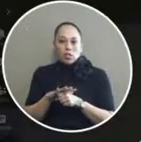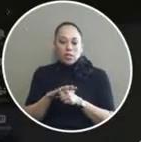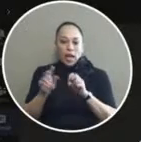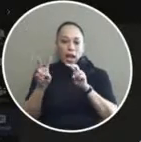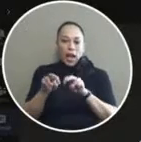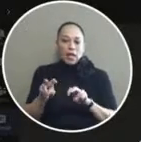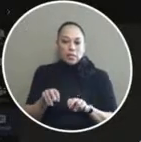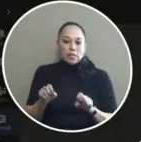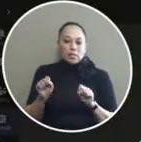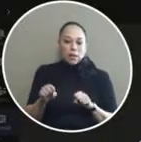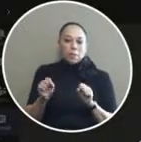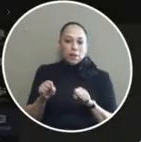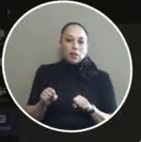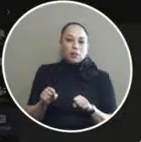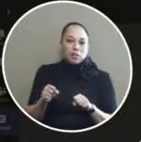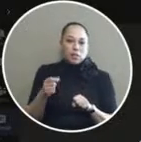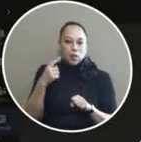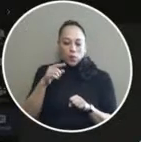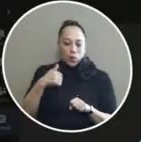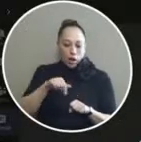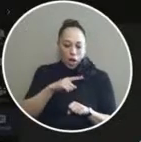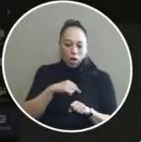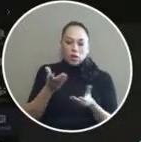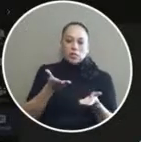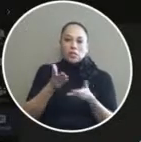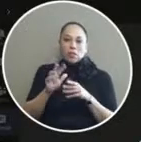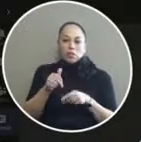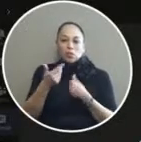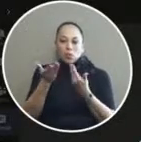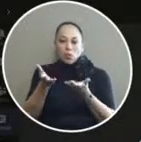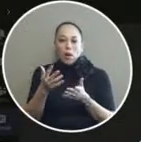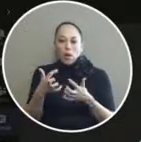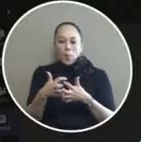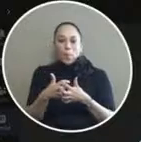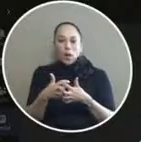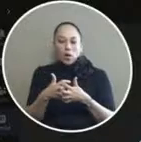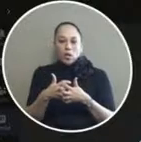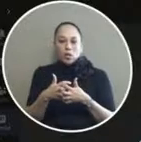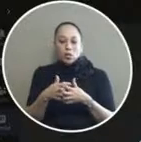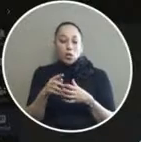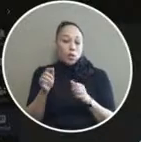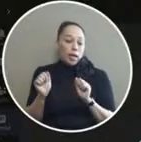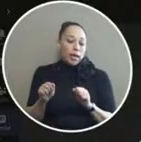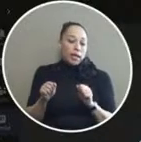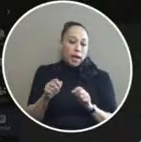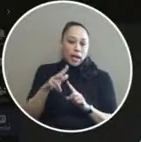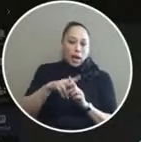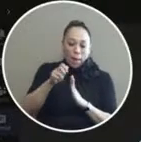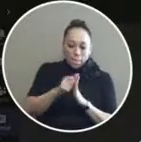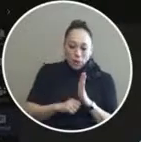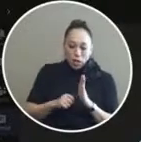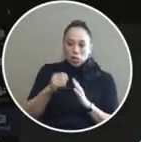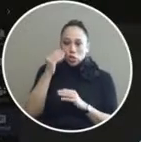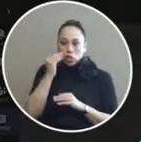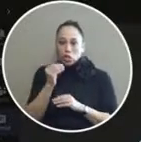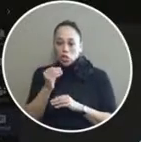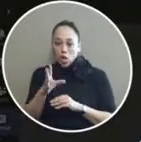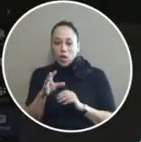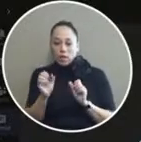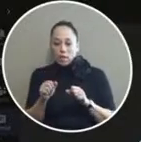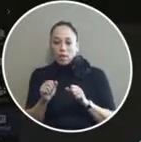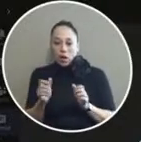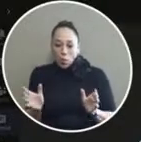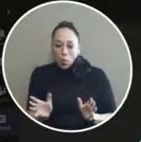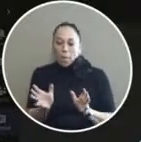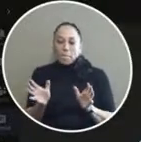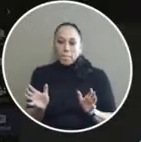assessed the capacity of our service provider partners to be able to apply to the notice of funding availability we're